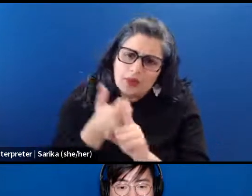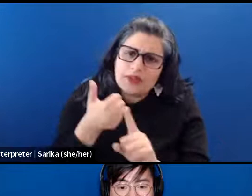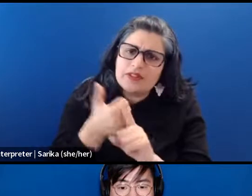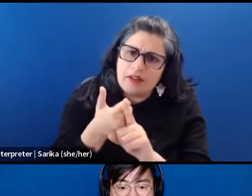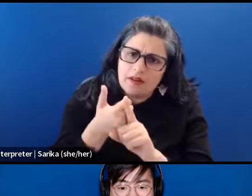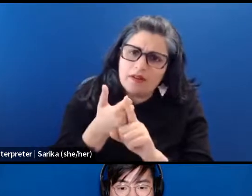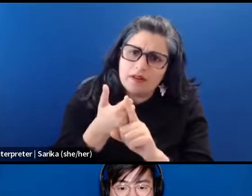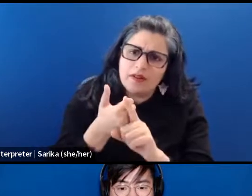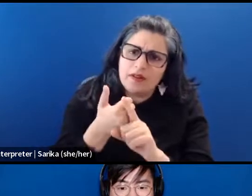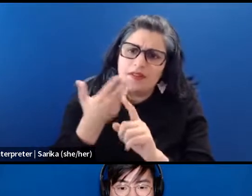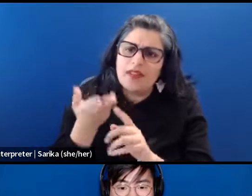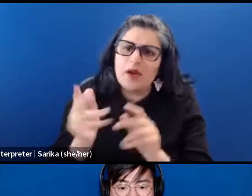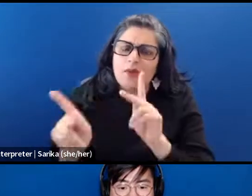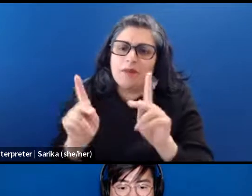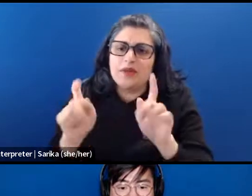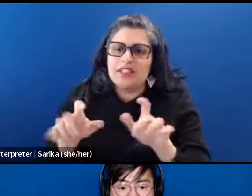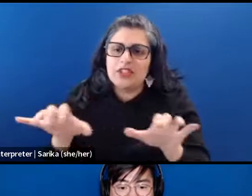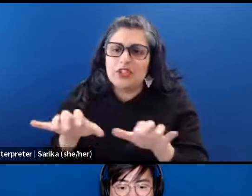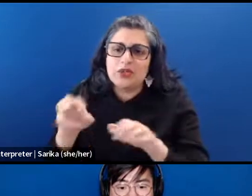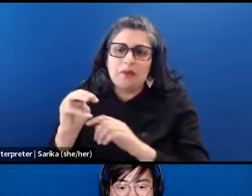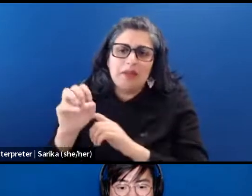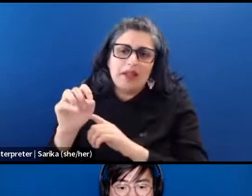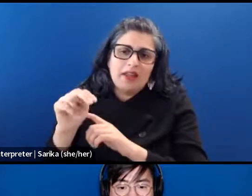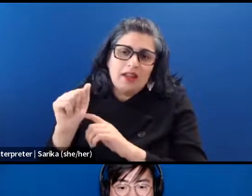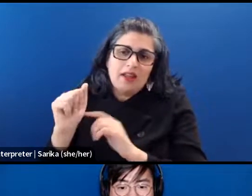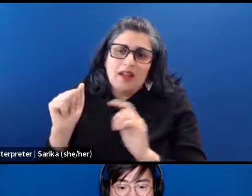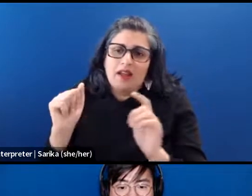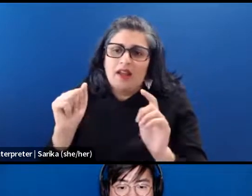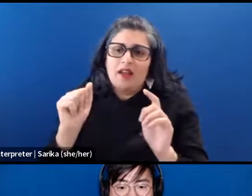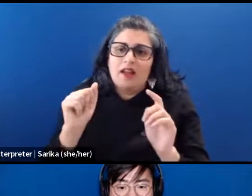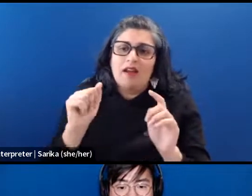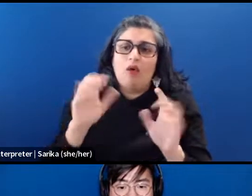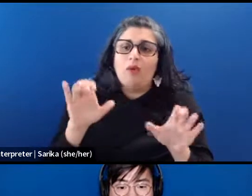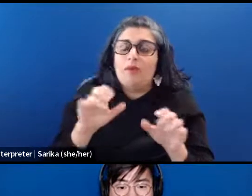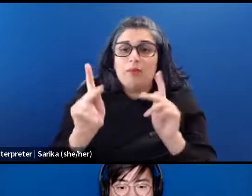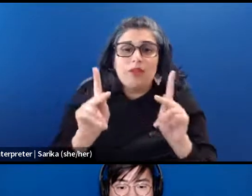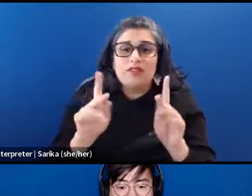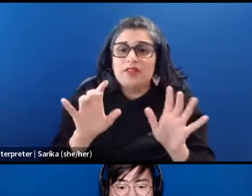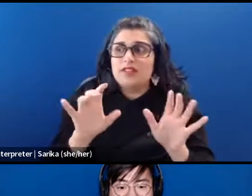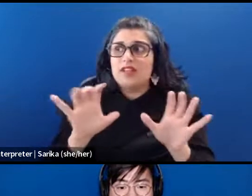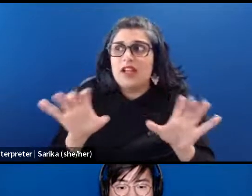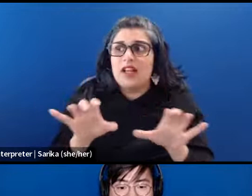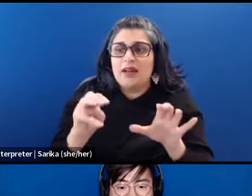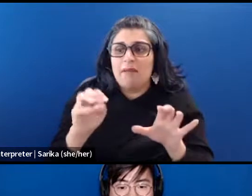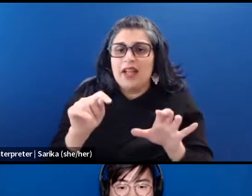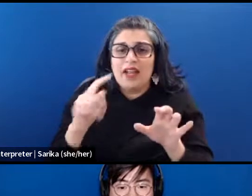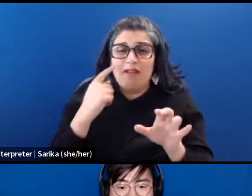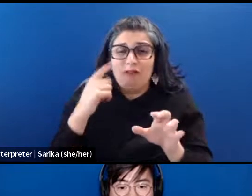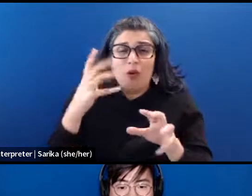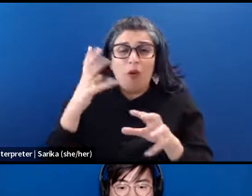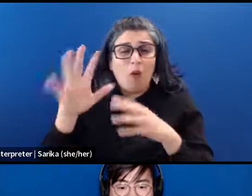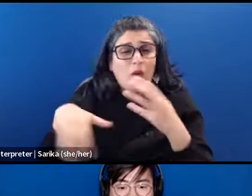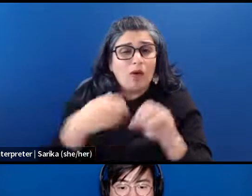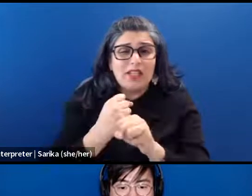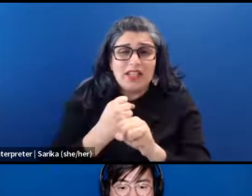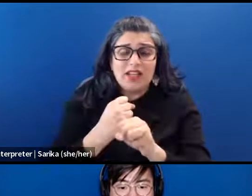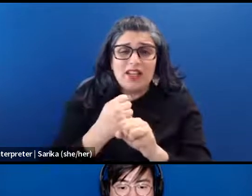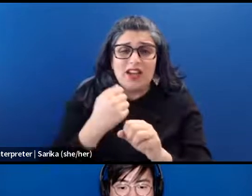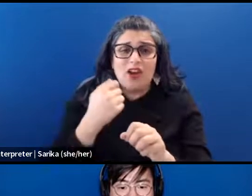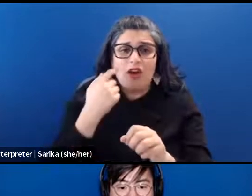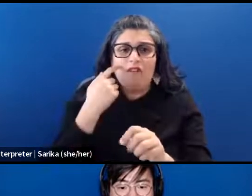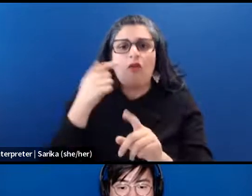There are people who need to do metta for, there are people who have done metta for a whole year just for themselves in order to